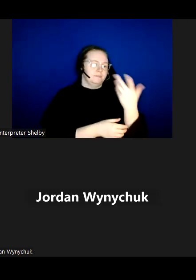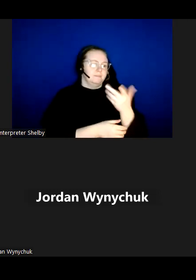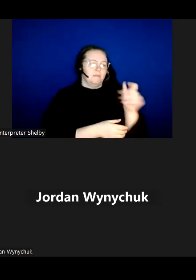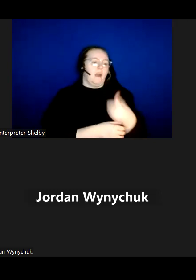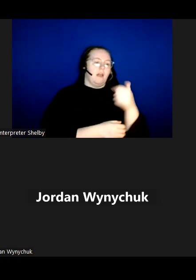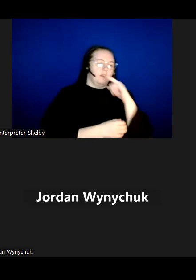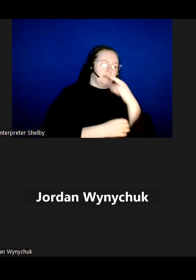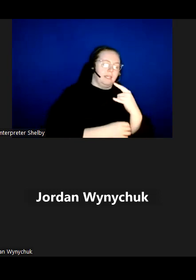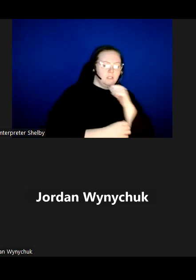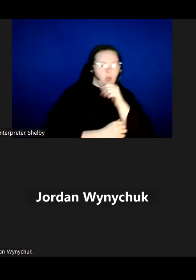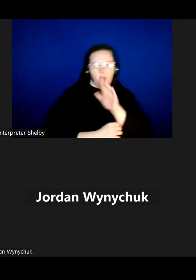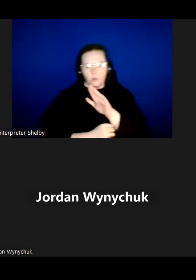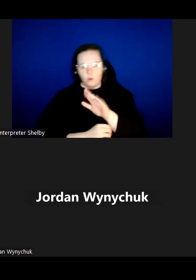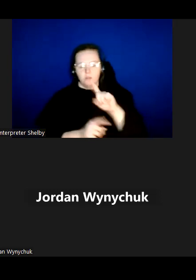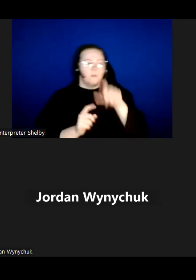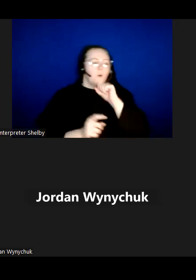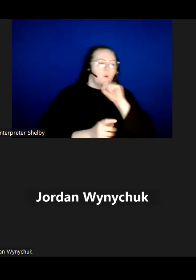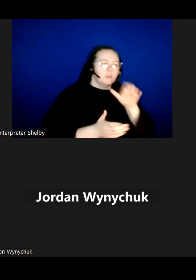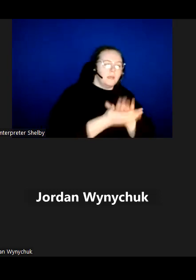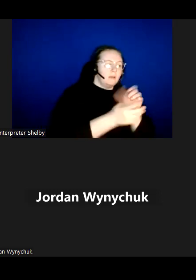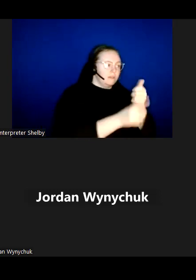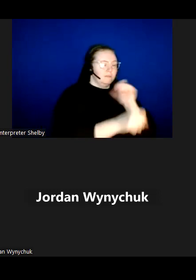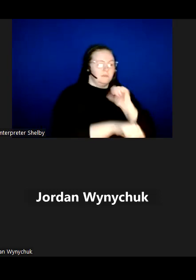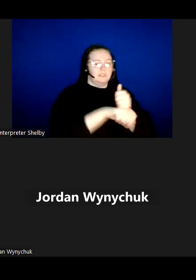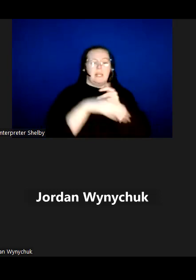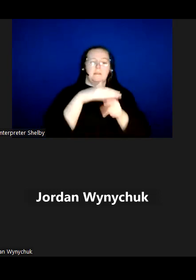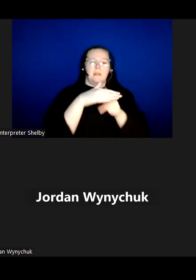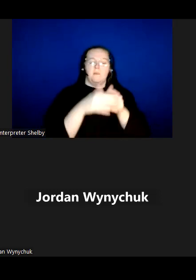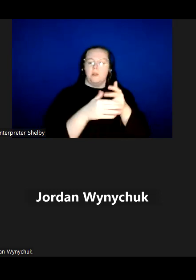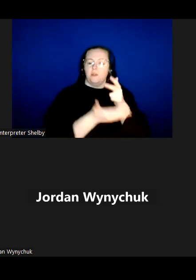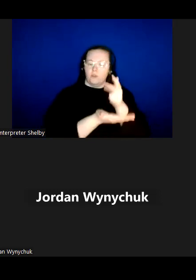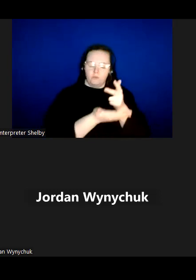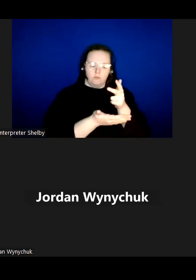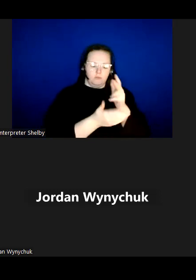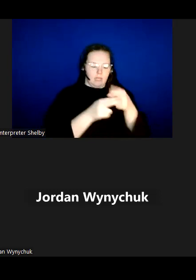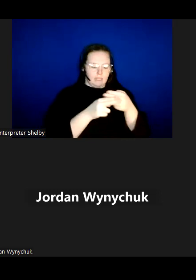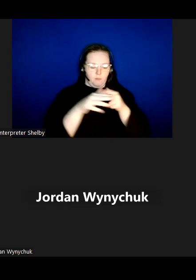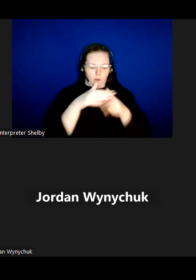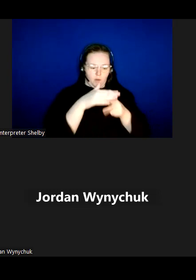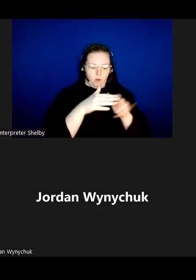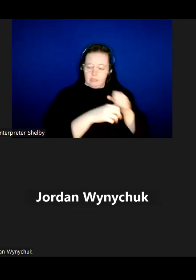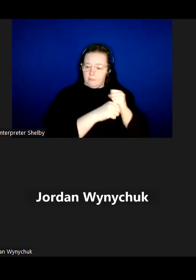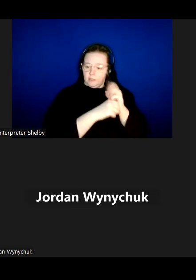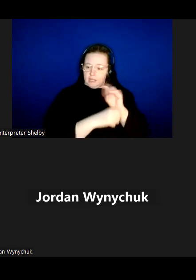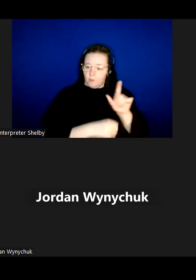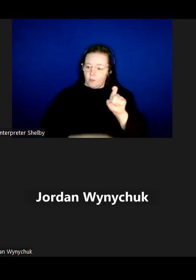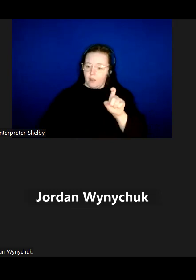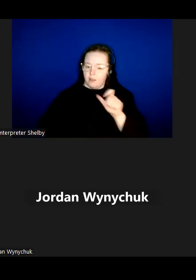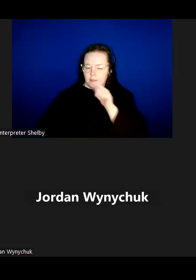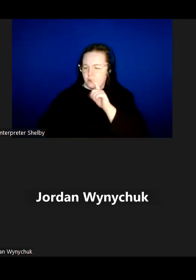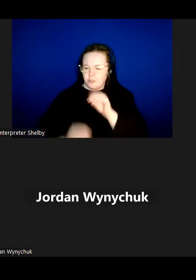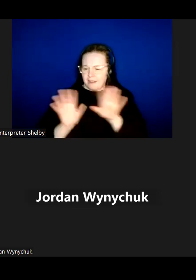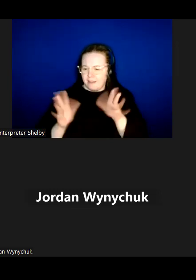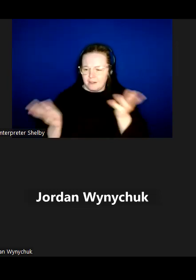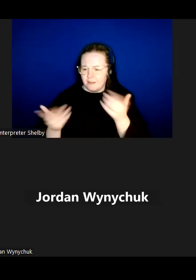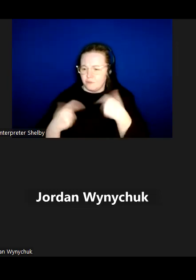you build a temporary structure on the garage, for example, on your property. Would that protect your will? And I don't know if I'm being clear on my question,